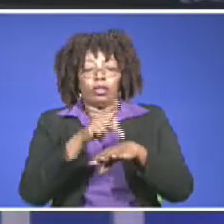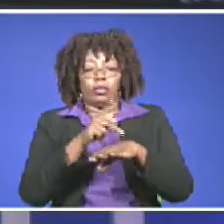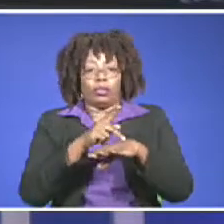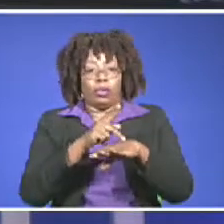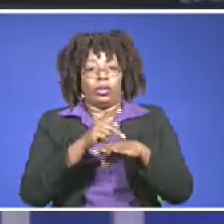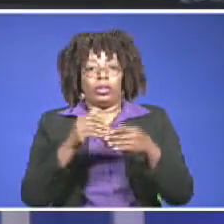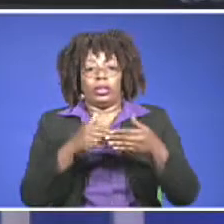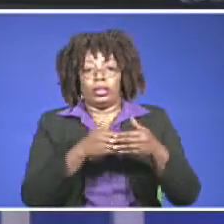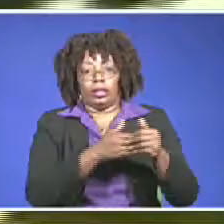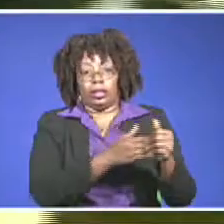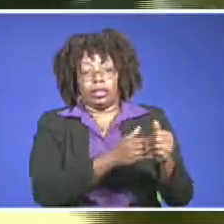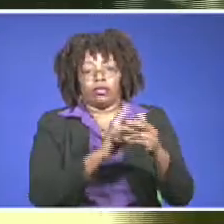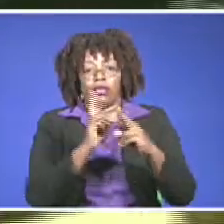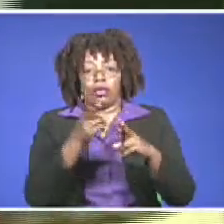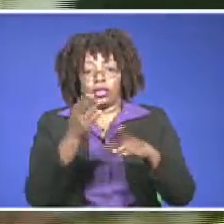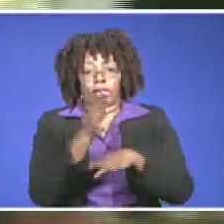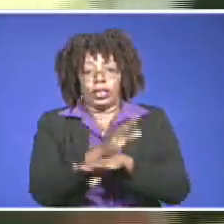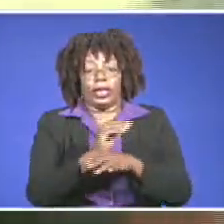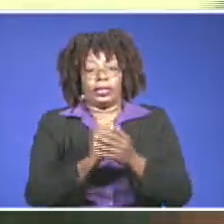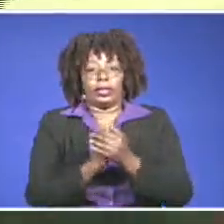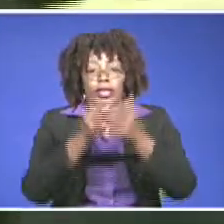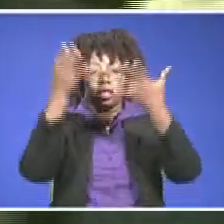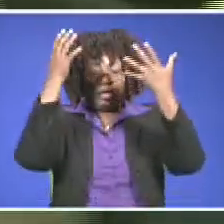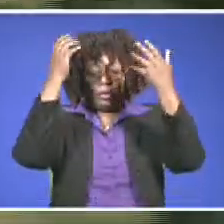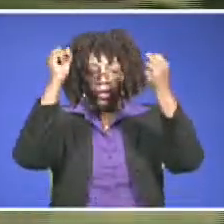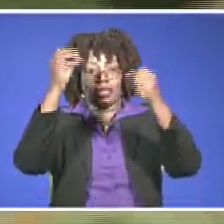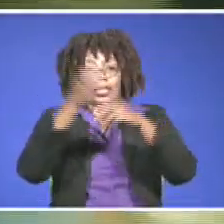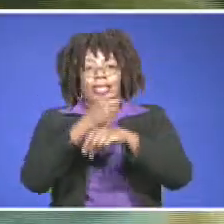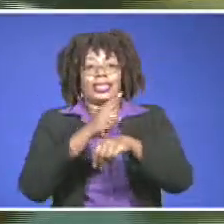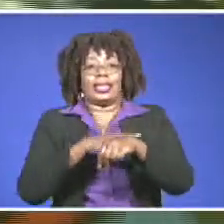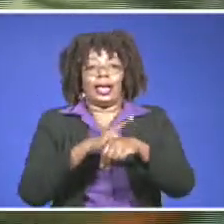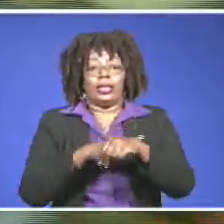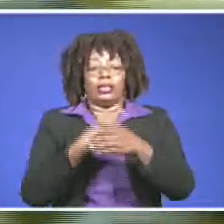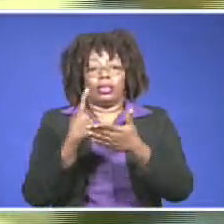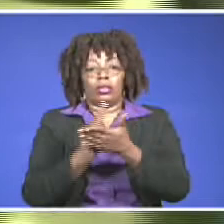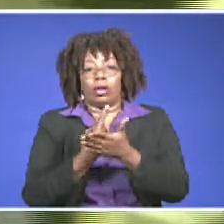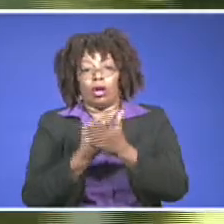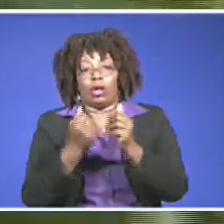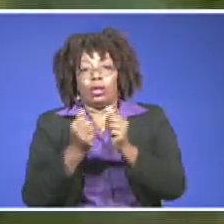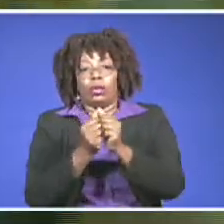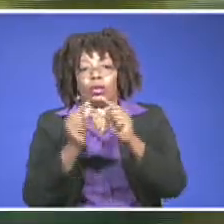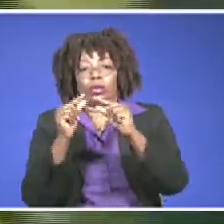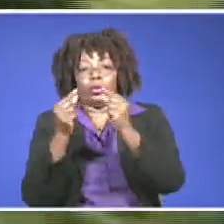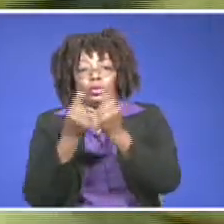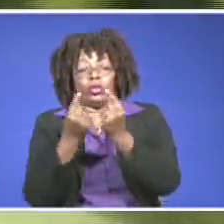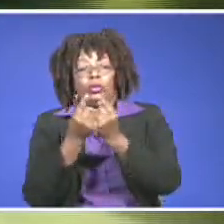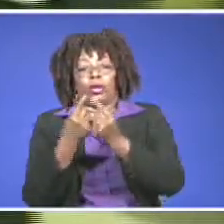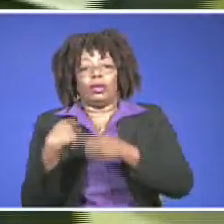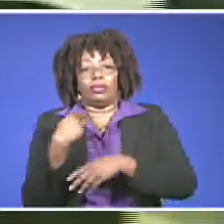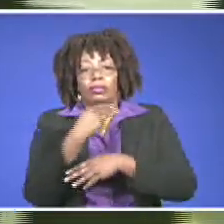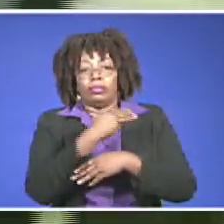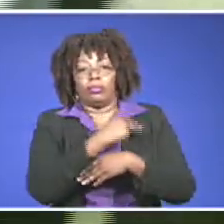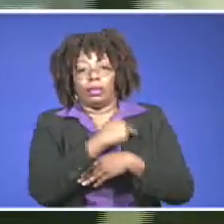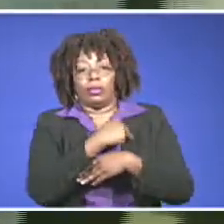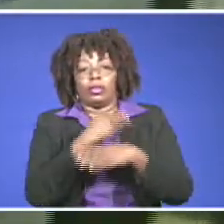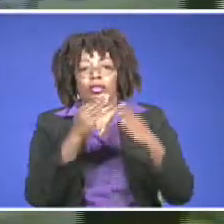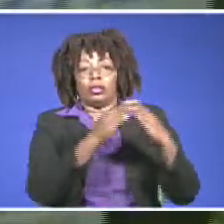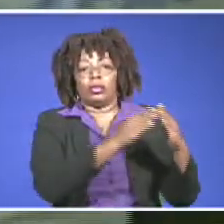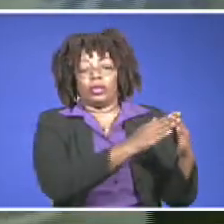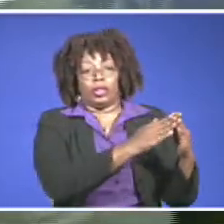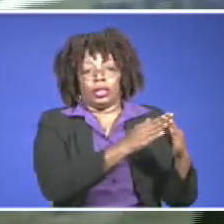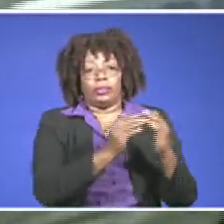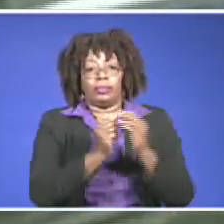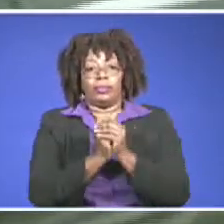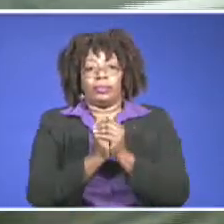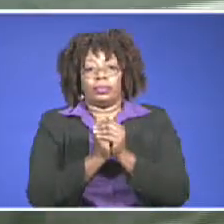us off tonight. President of Oban Energy is taking time to address a room overflowing with various members of the community.